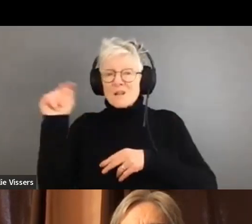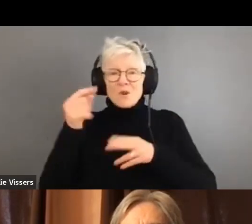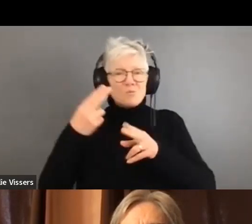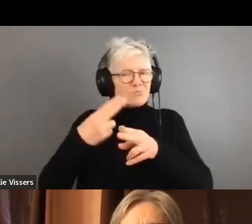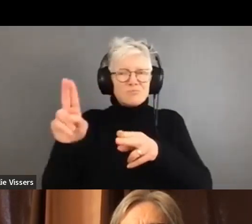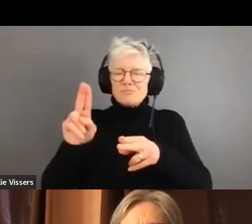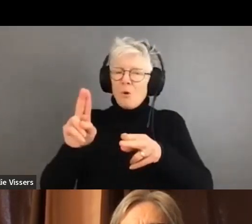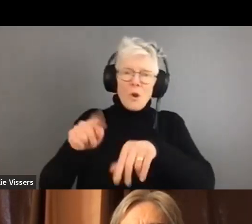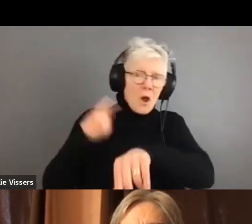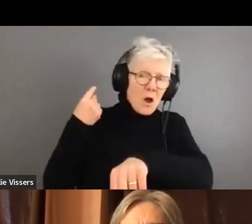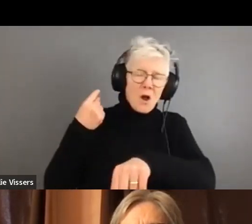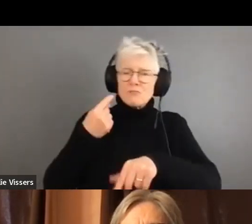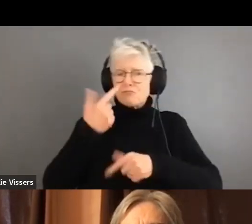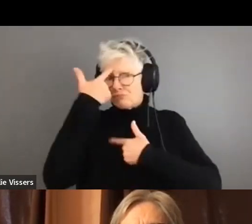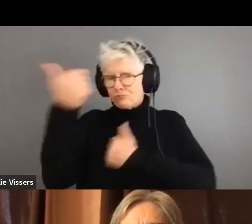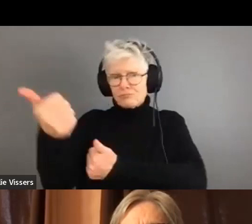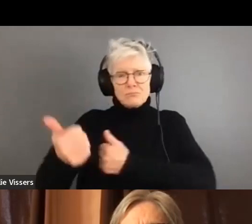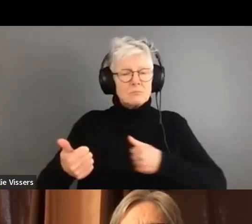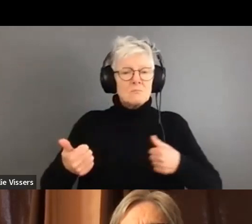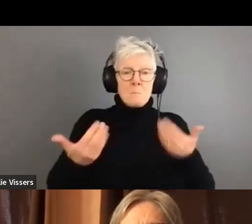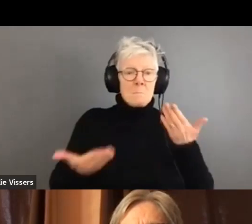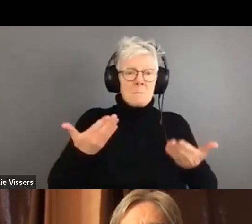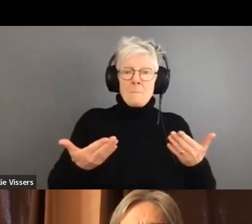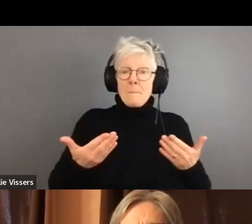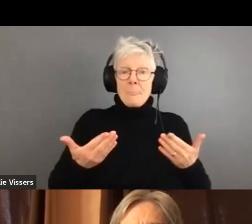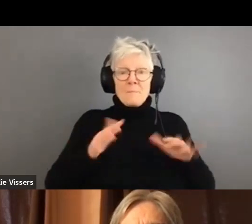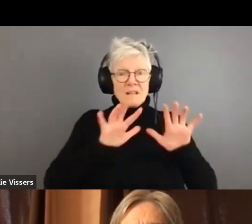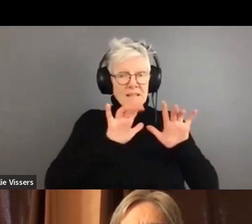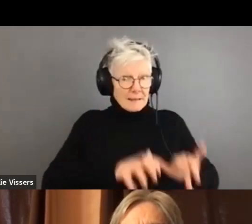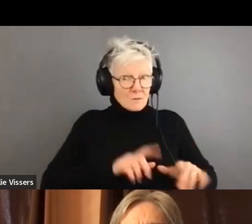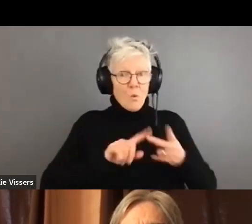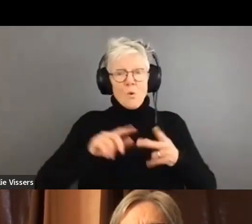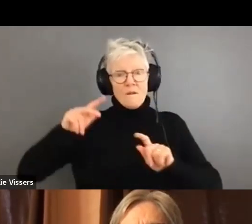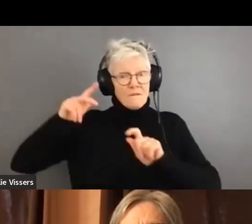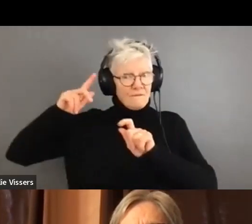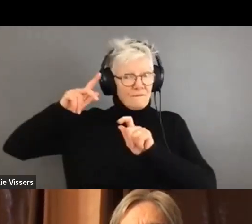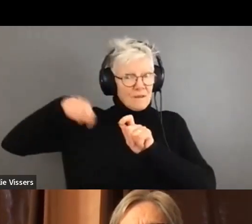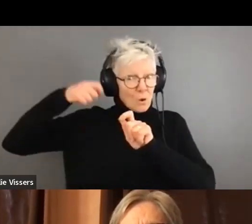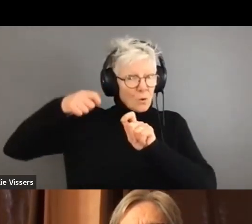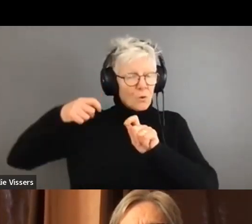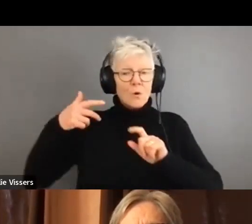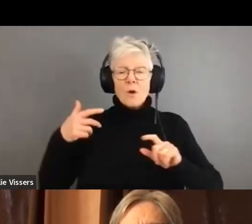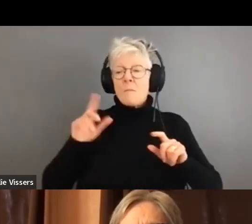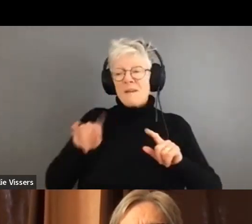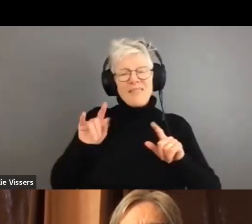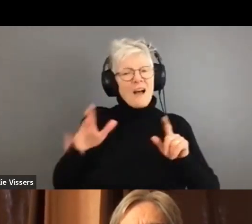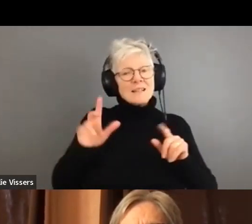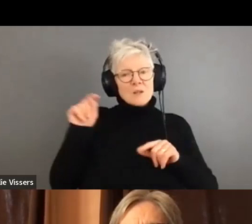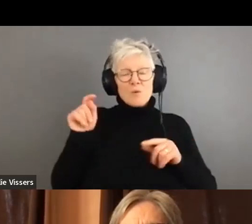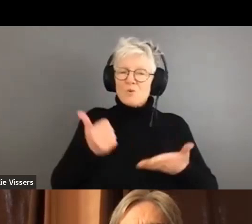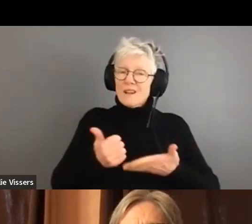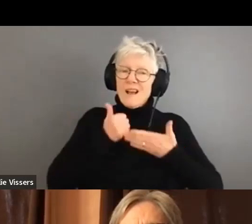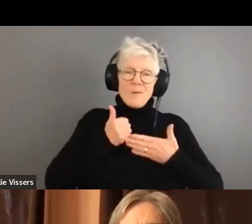or as long as you like, can be in text or video form. It is valuable to the future of my show, and just